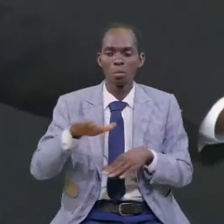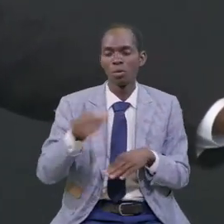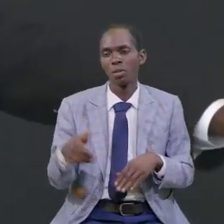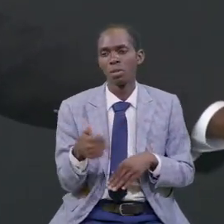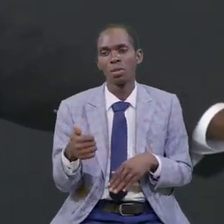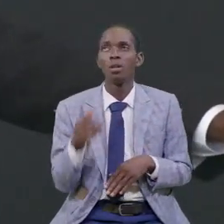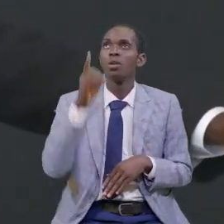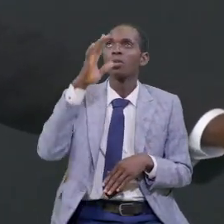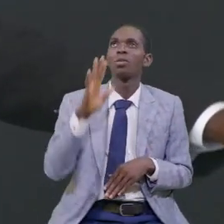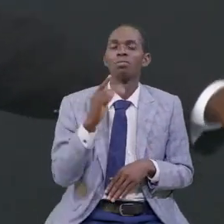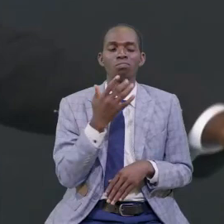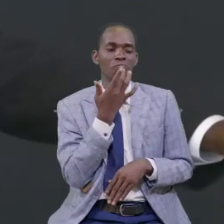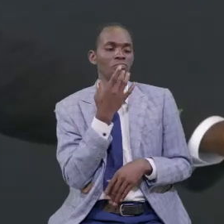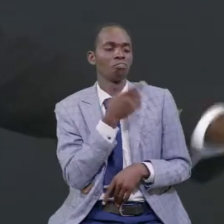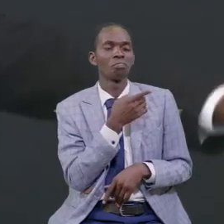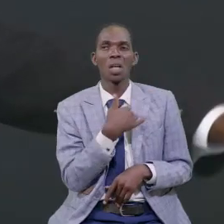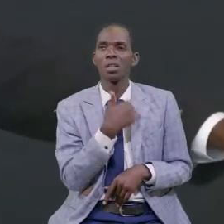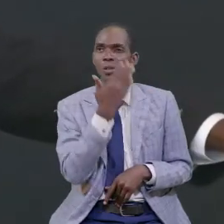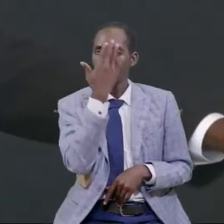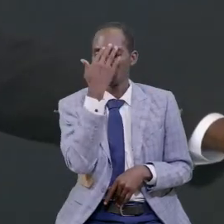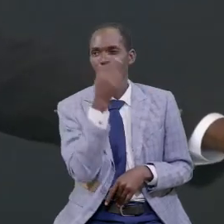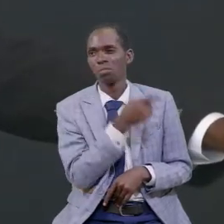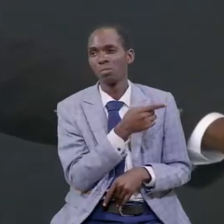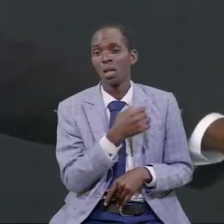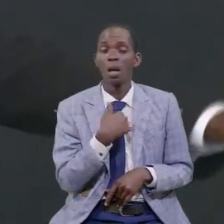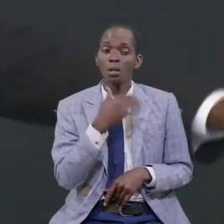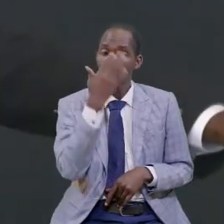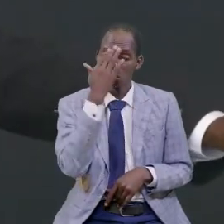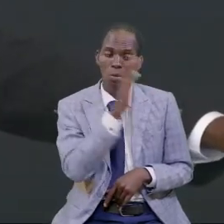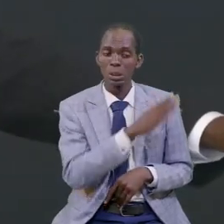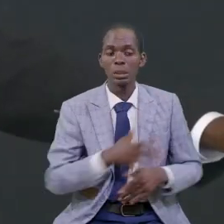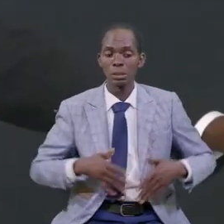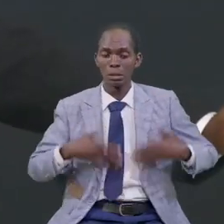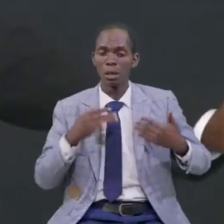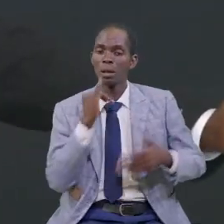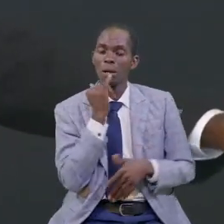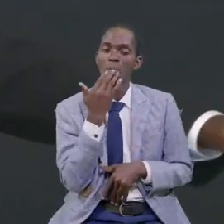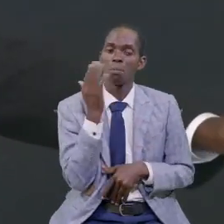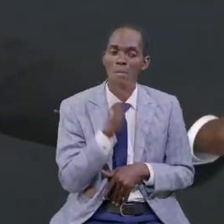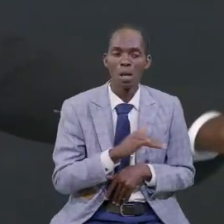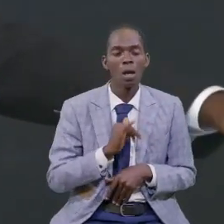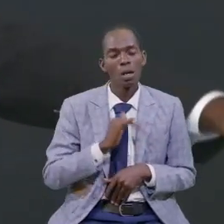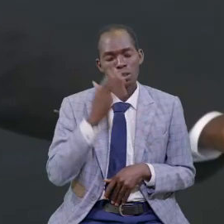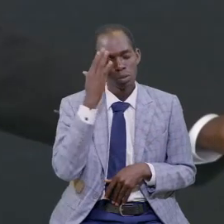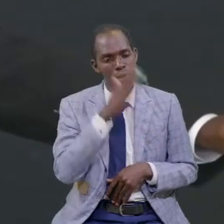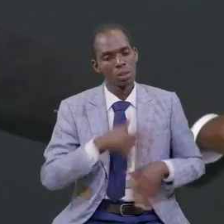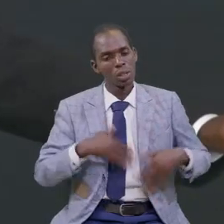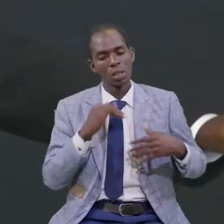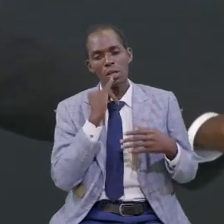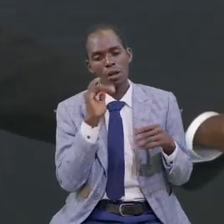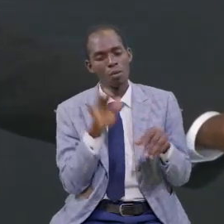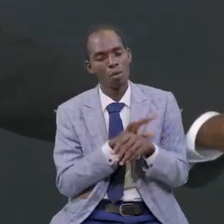him. I know the life is bad. I know the life is sinful, but all the